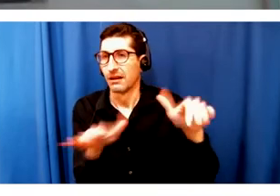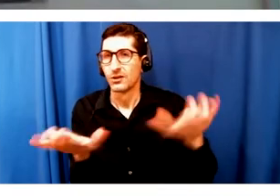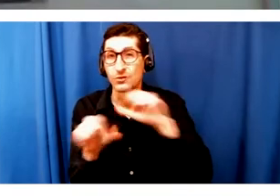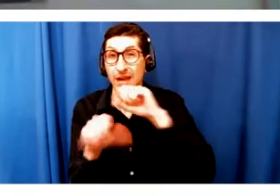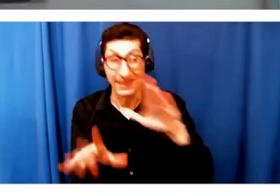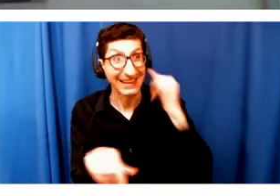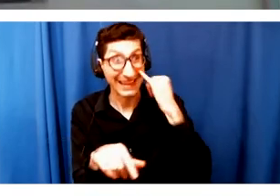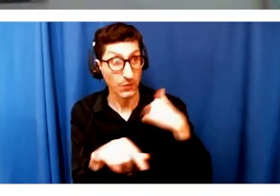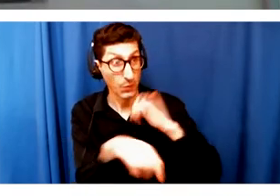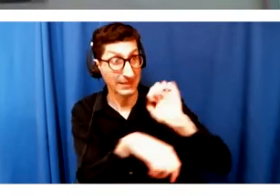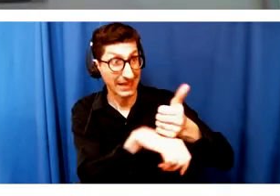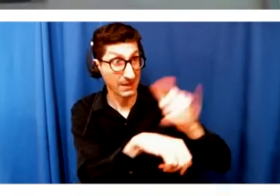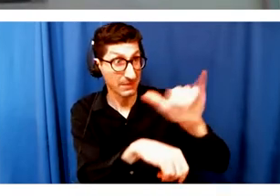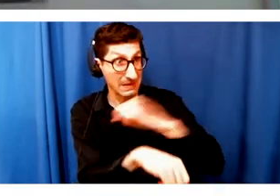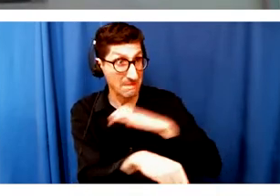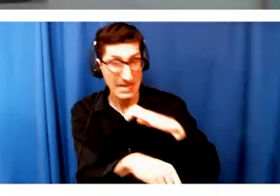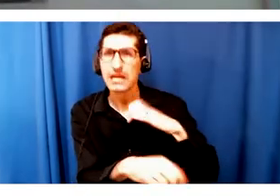I could go on and on and on, Annie.